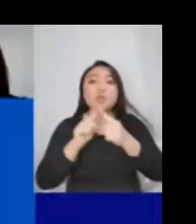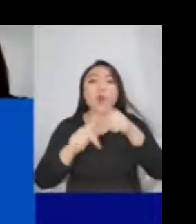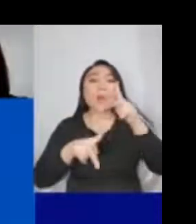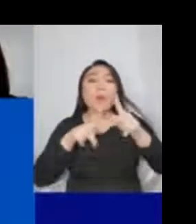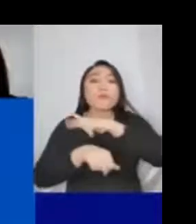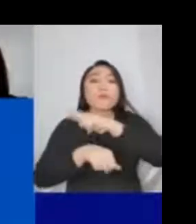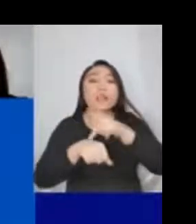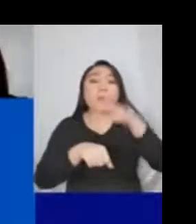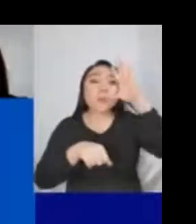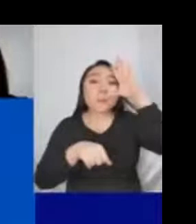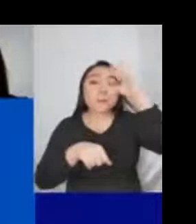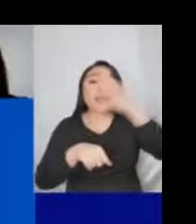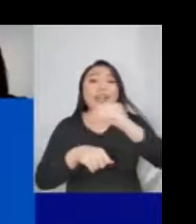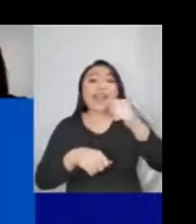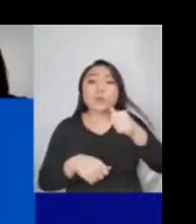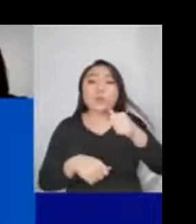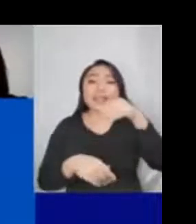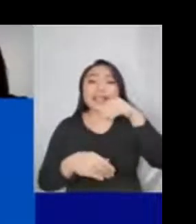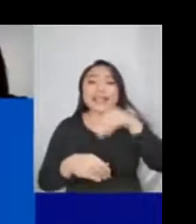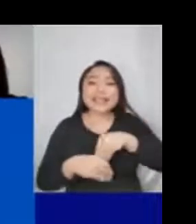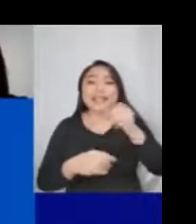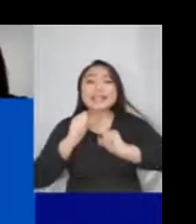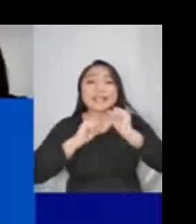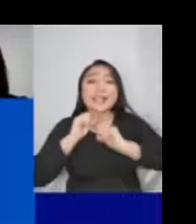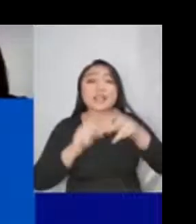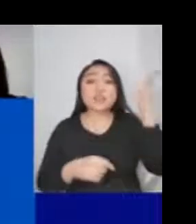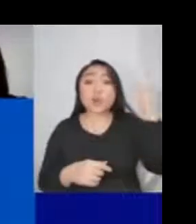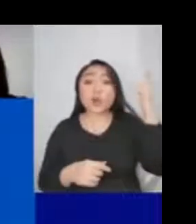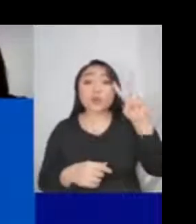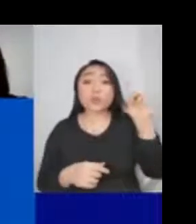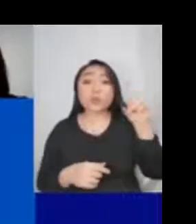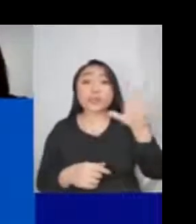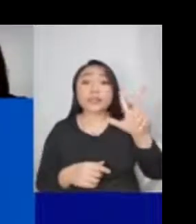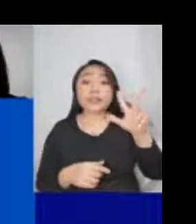at DOST-STII website at